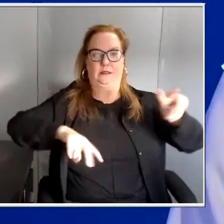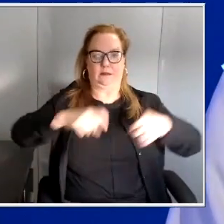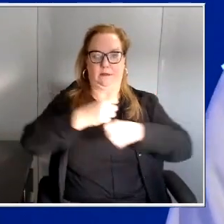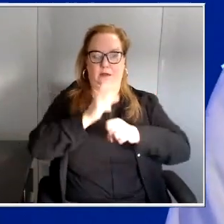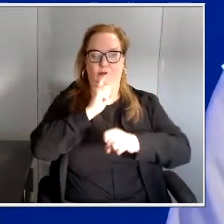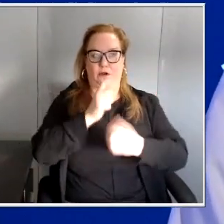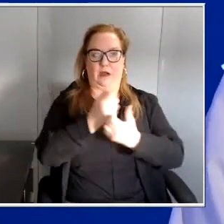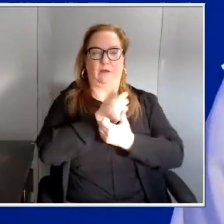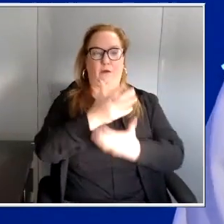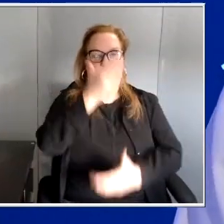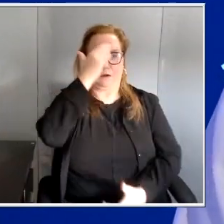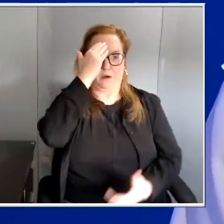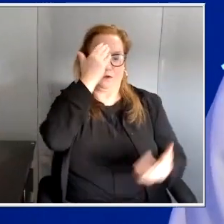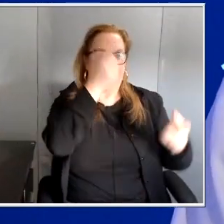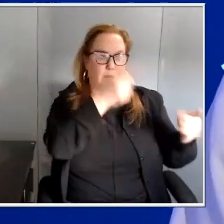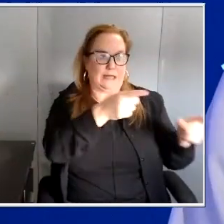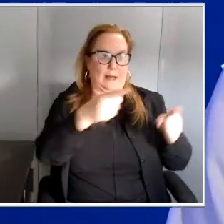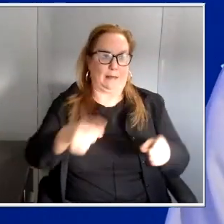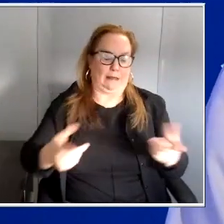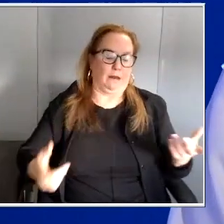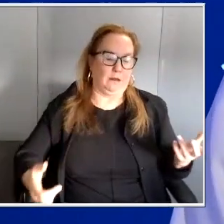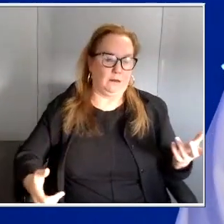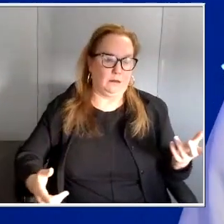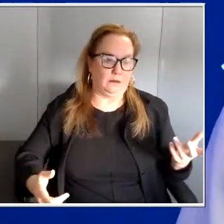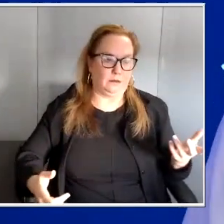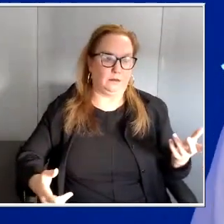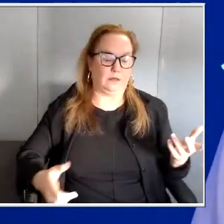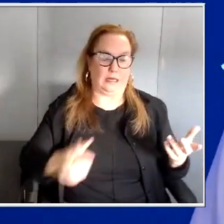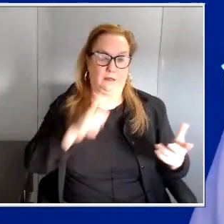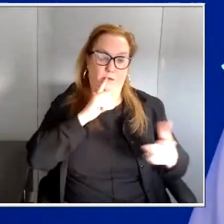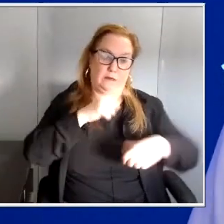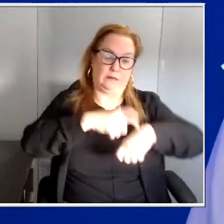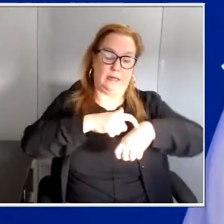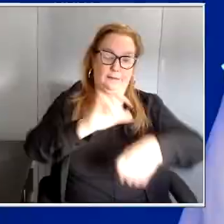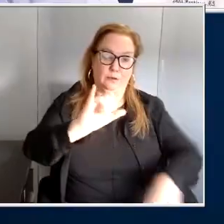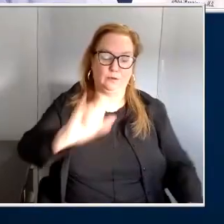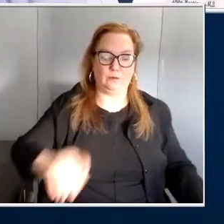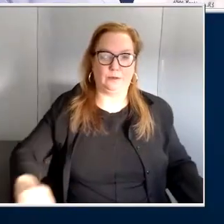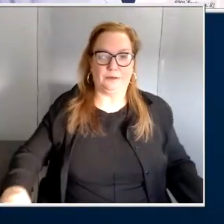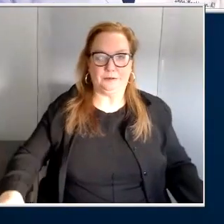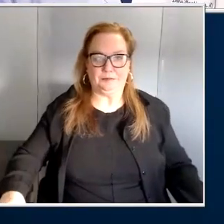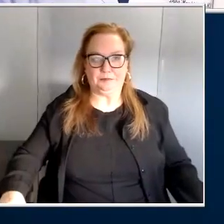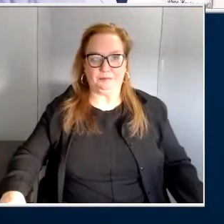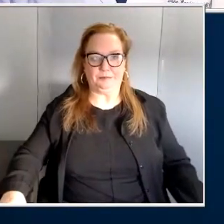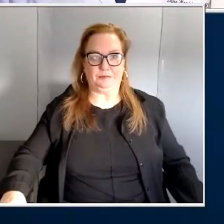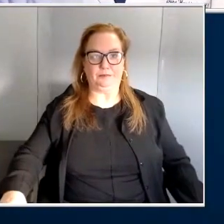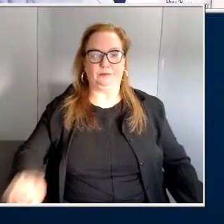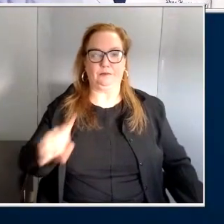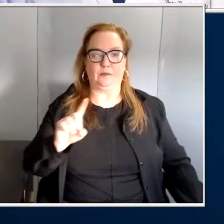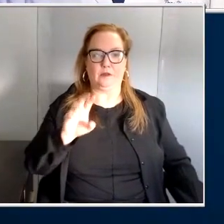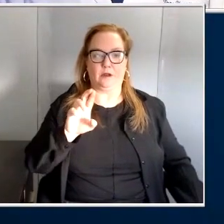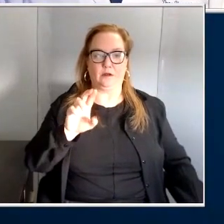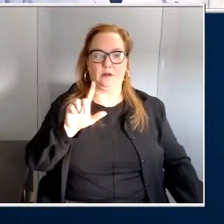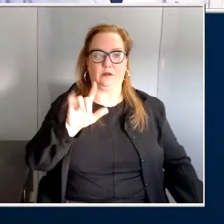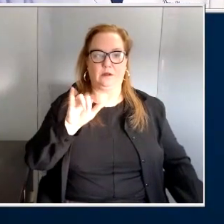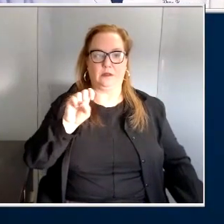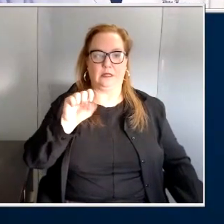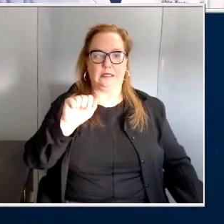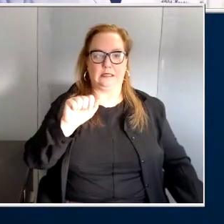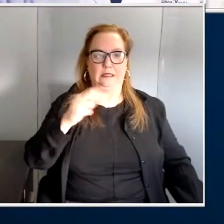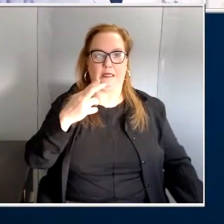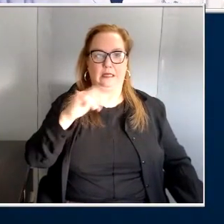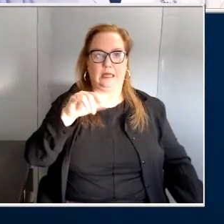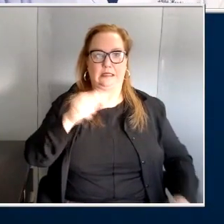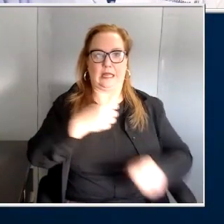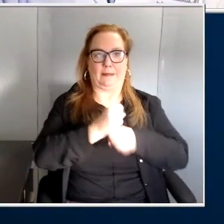date on what is truly going on in as much real time as possible. All right, Dr. Lisa Hayes, I think I made a